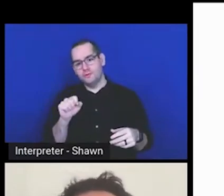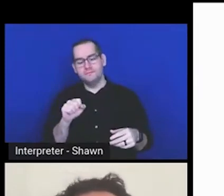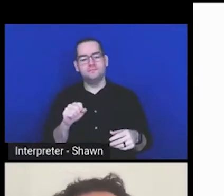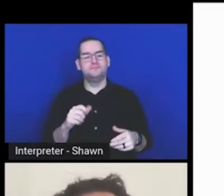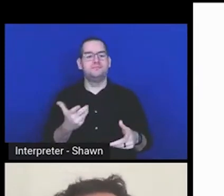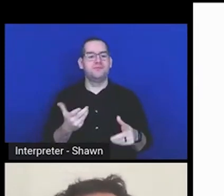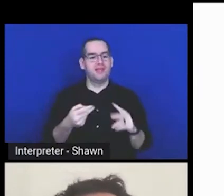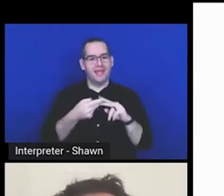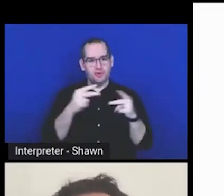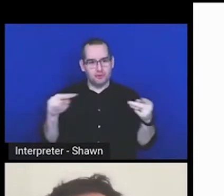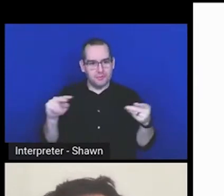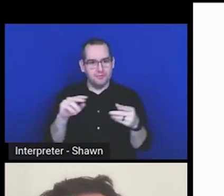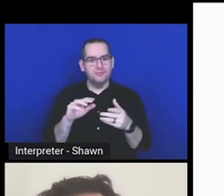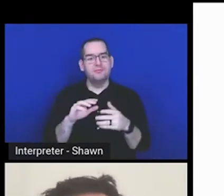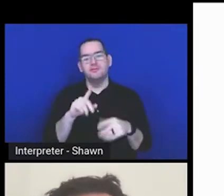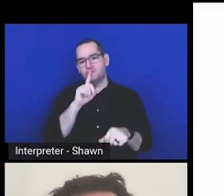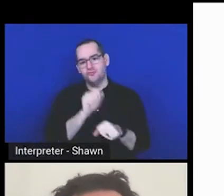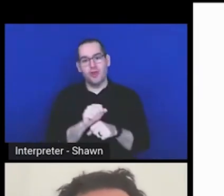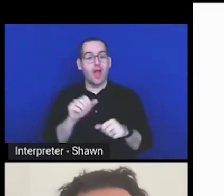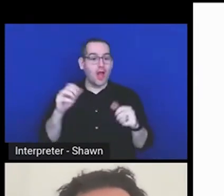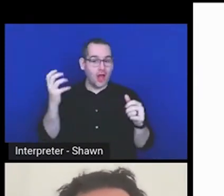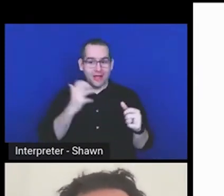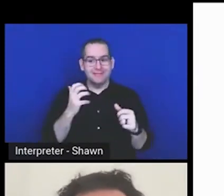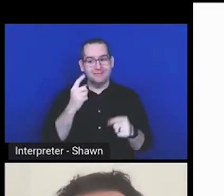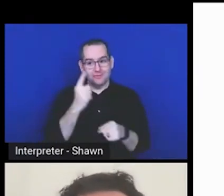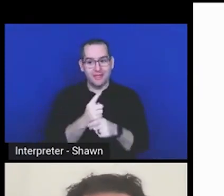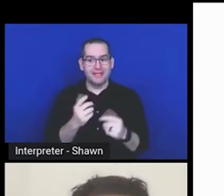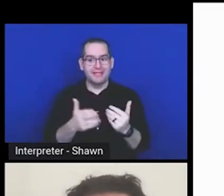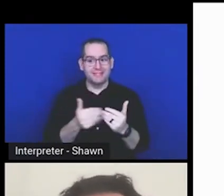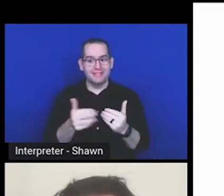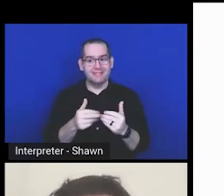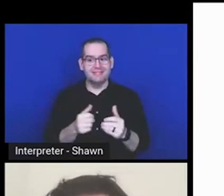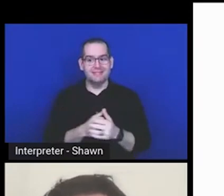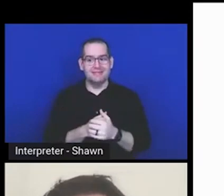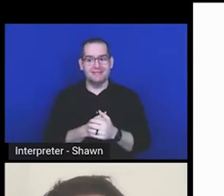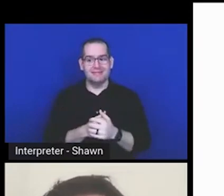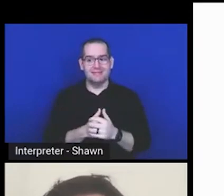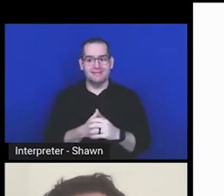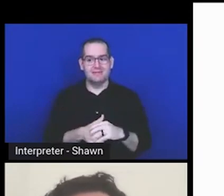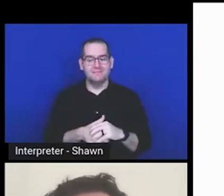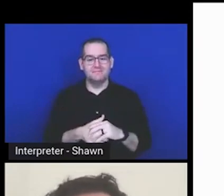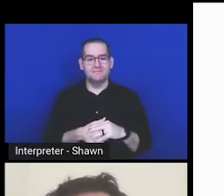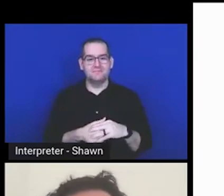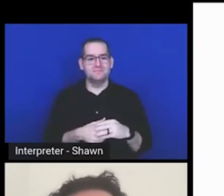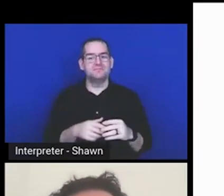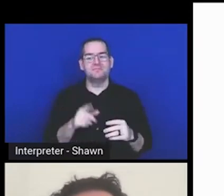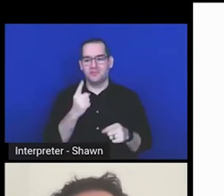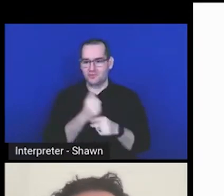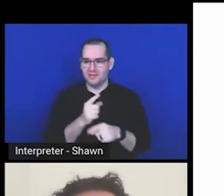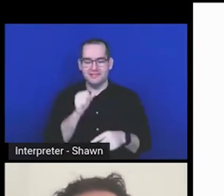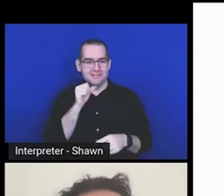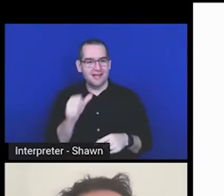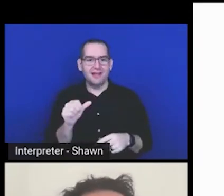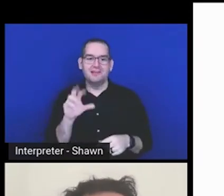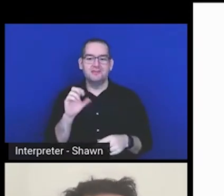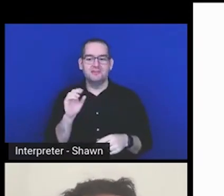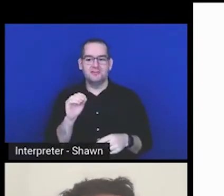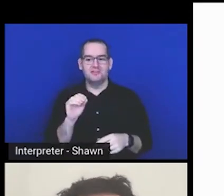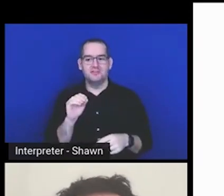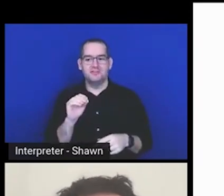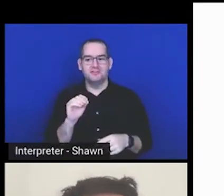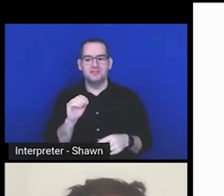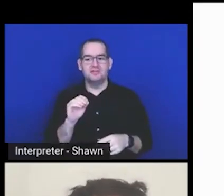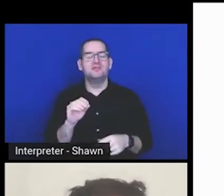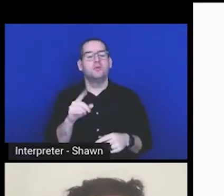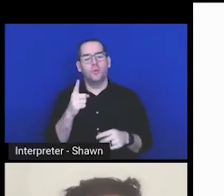encryption enabled equals true. Awesome, right? It's easy. But yeah, it's not, right? So when it's one person doing